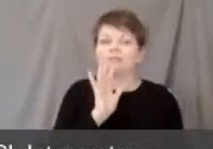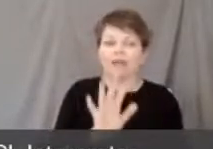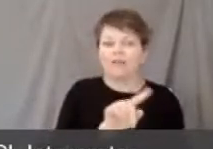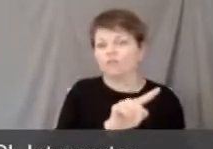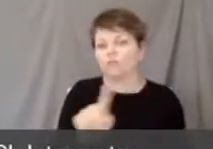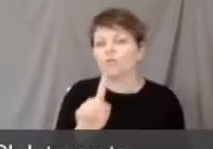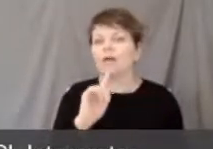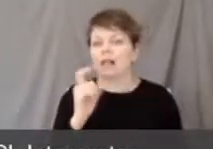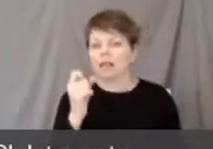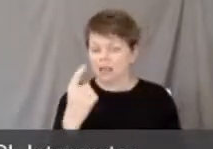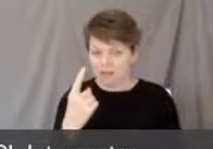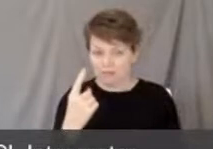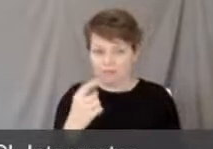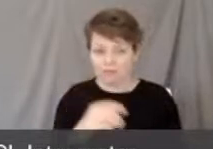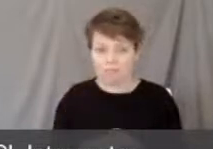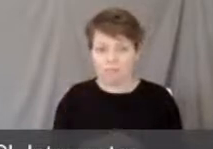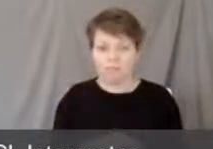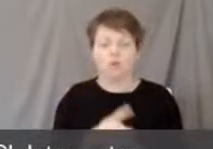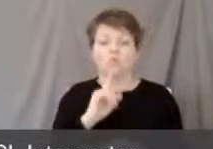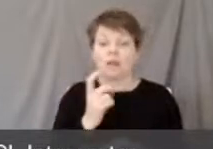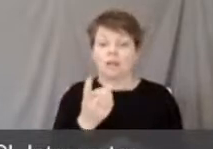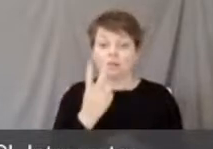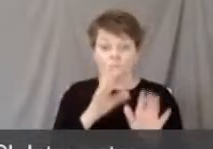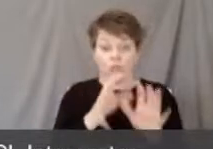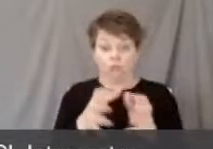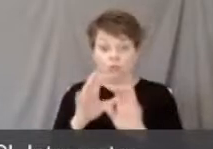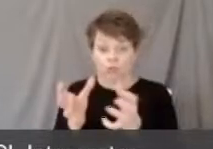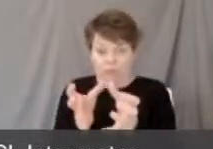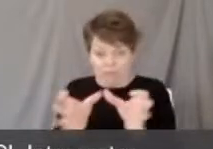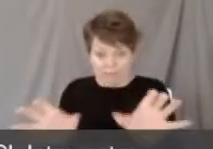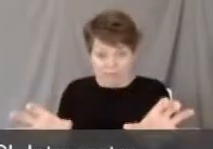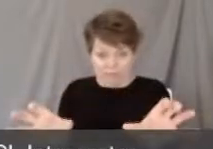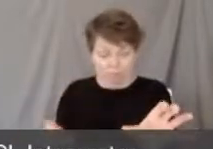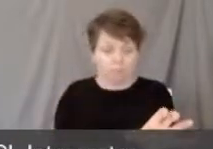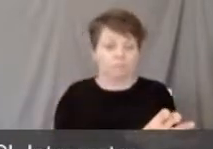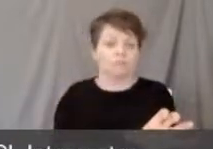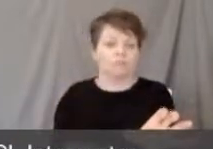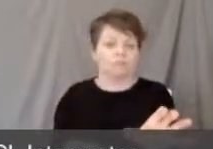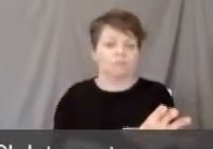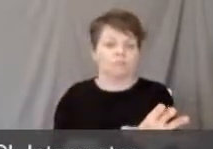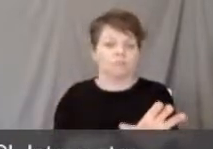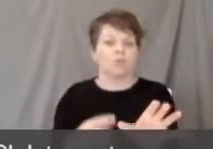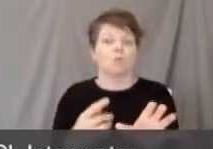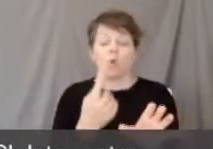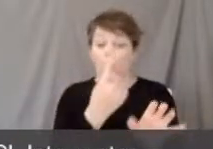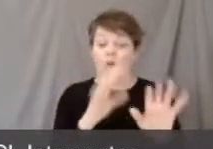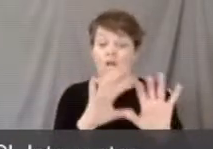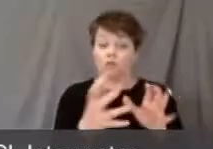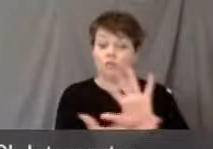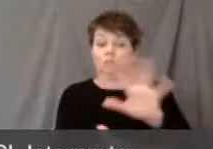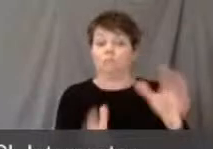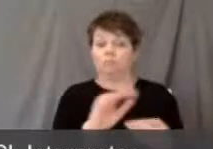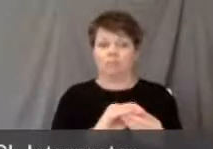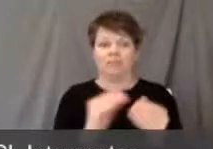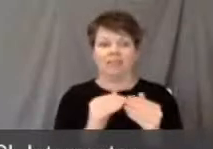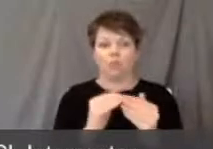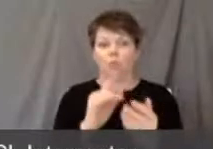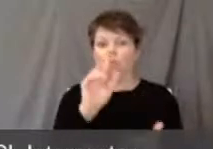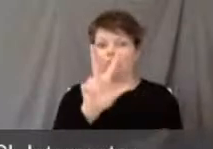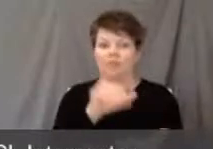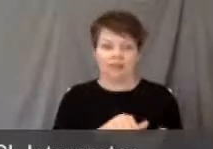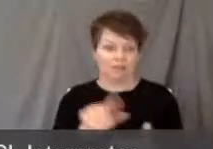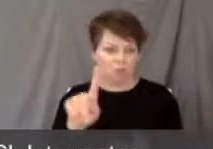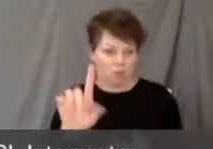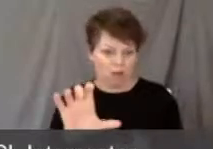11, there were 2 actual groups that were studied. One was, and altogether, it ends up being 3,100 participants